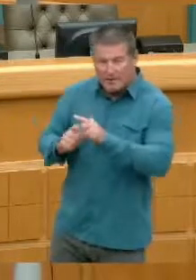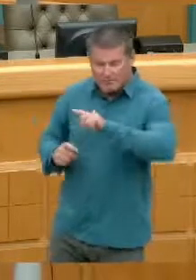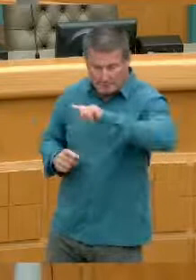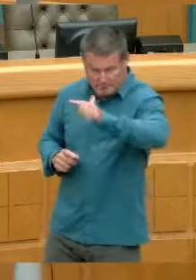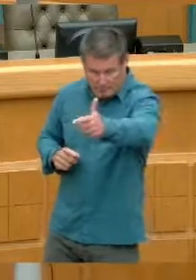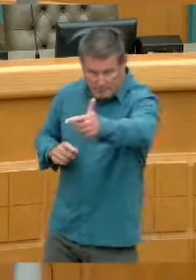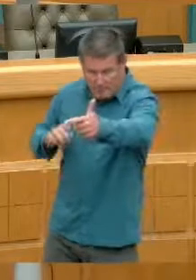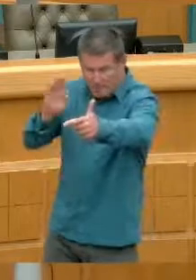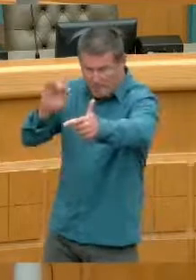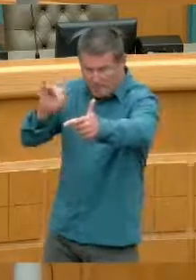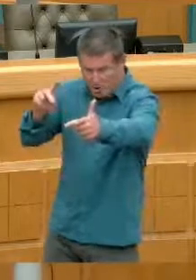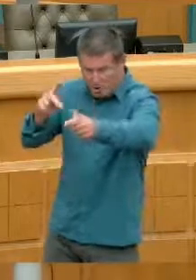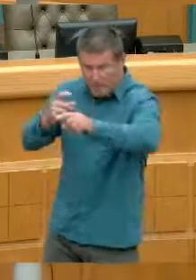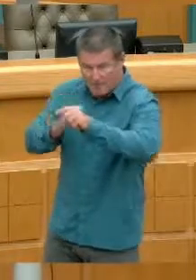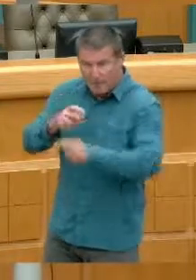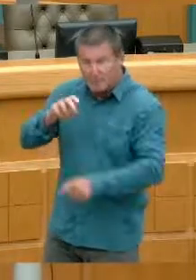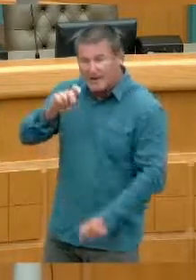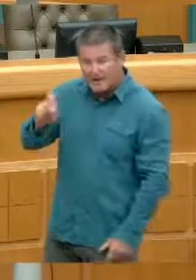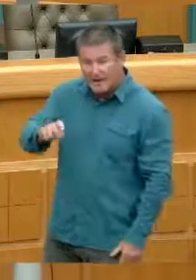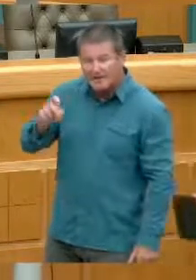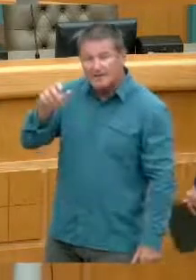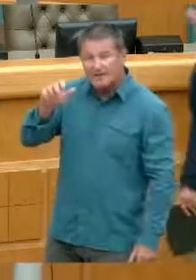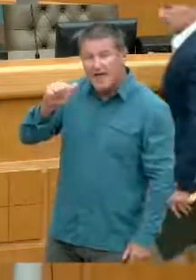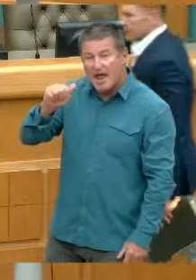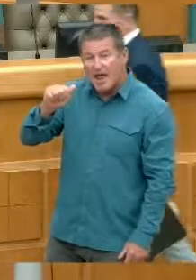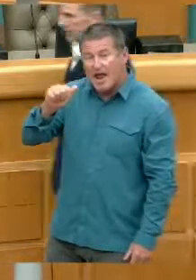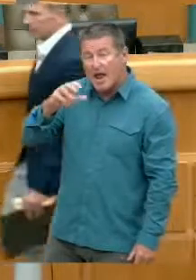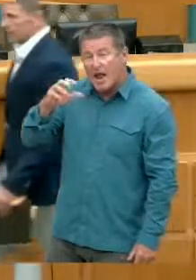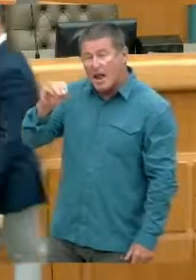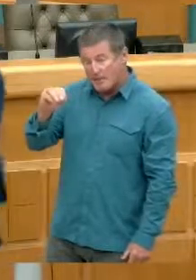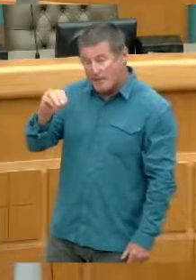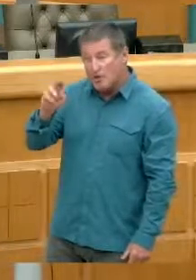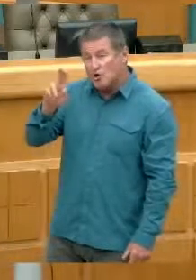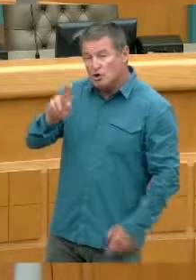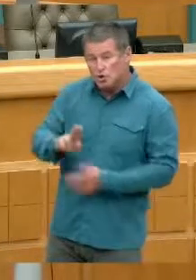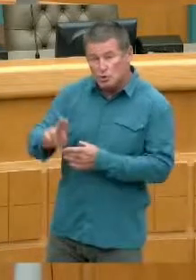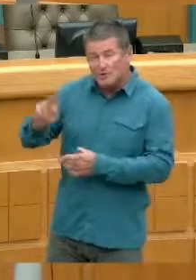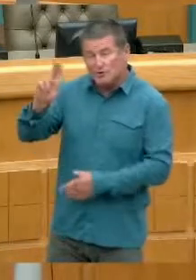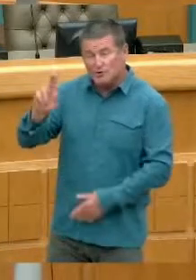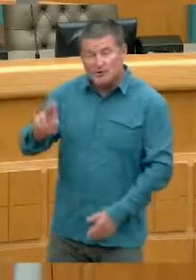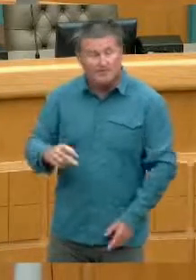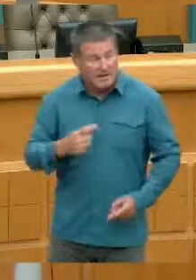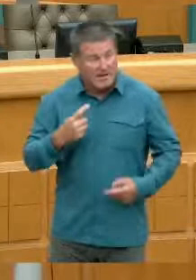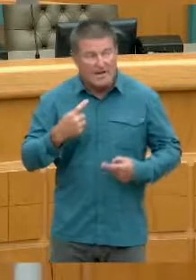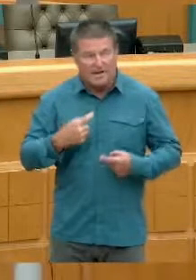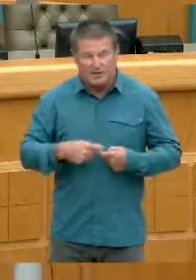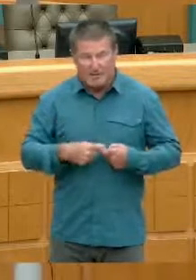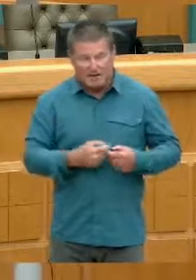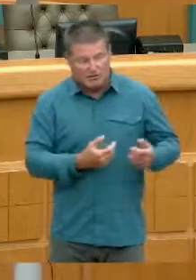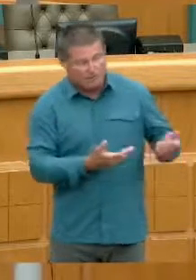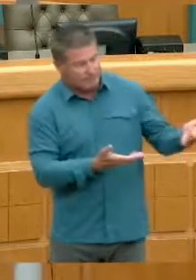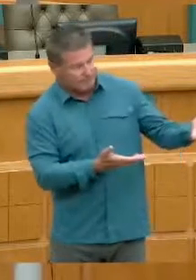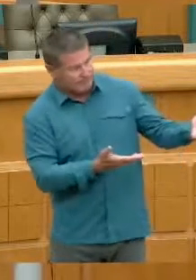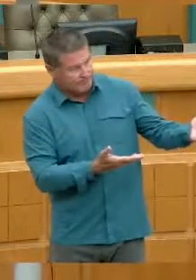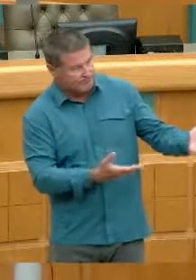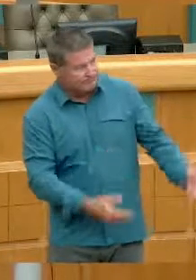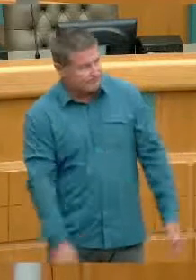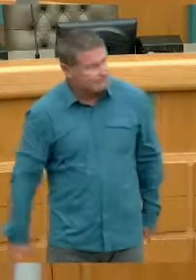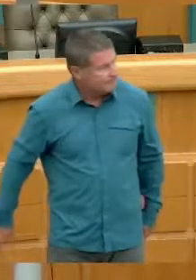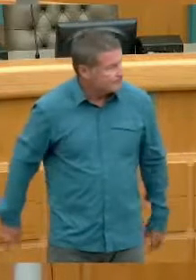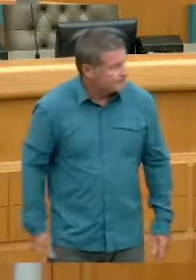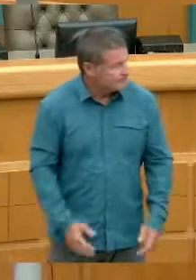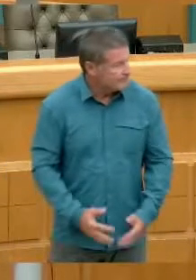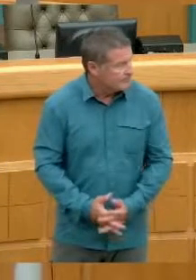Corpus Christi. En el afán de proporcionar a la comunidad una oportunidad de mantenerse saludables y